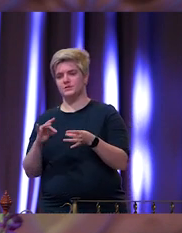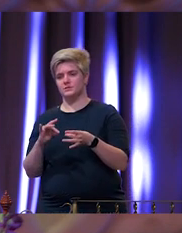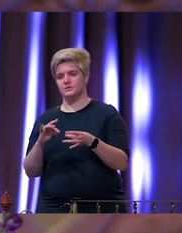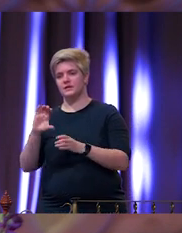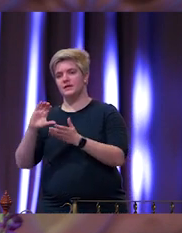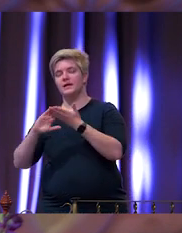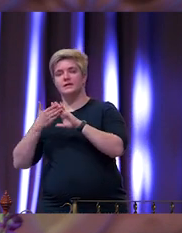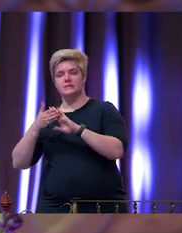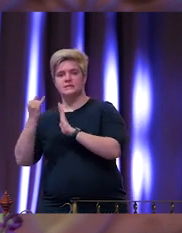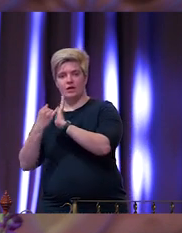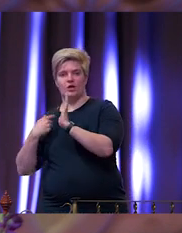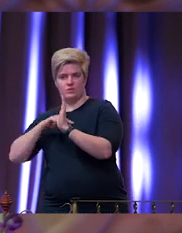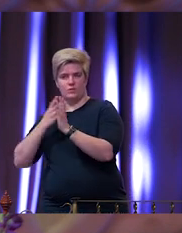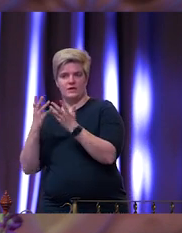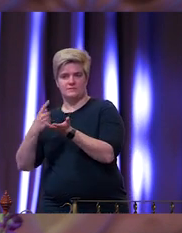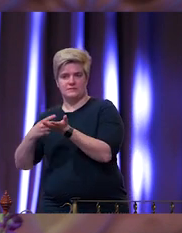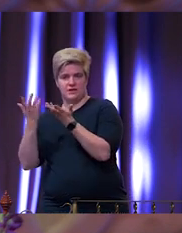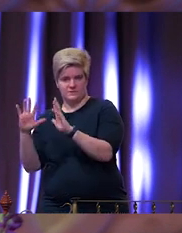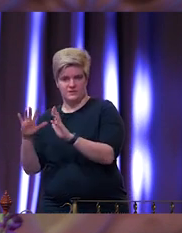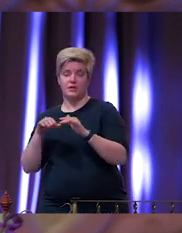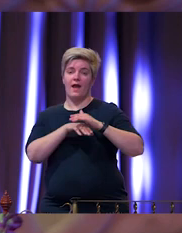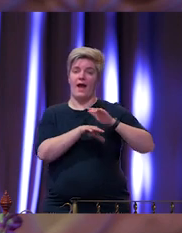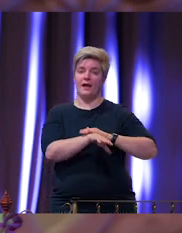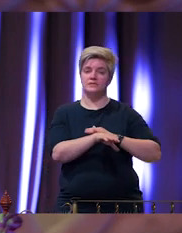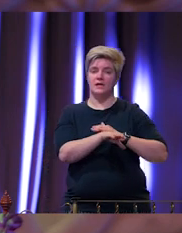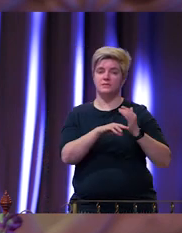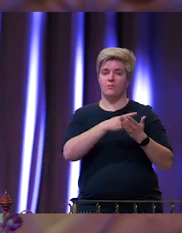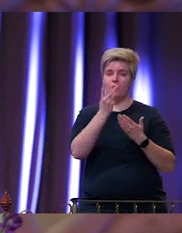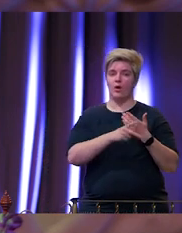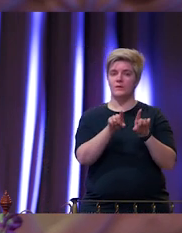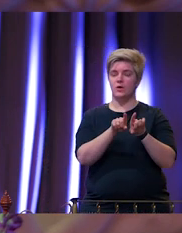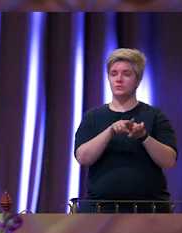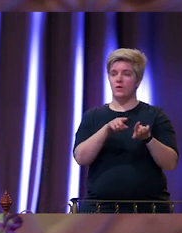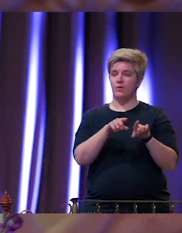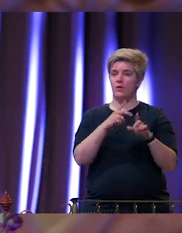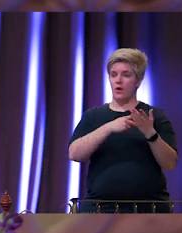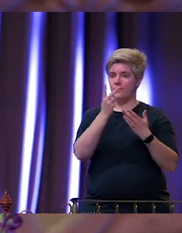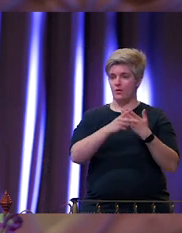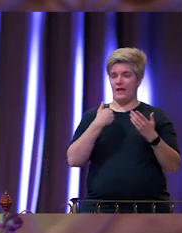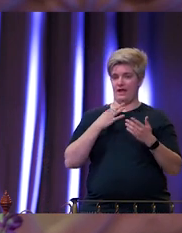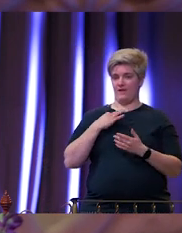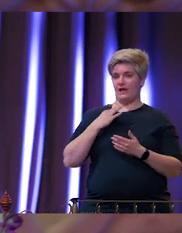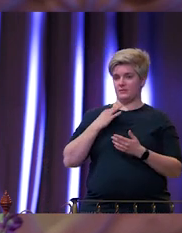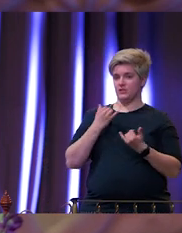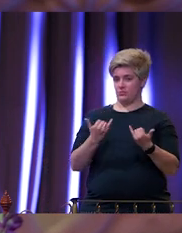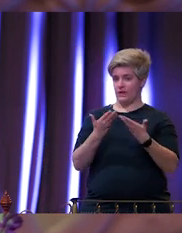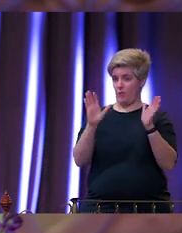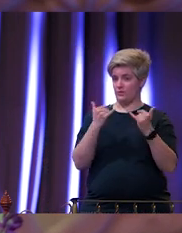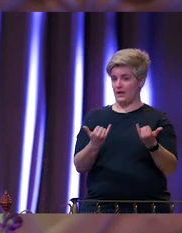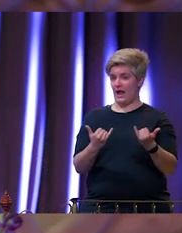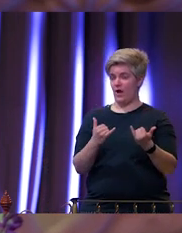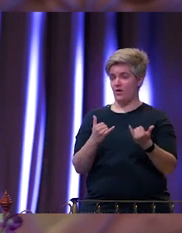we've talked about. I think Neighborhood Access Program is also a program. The actual application is open right now, and the